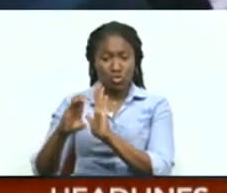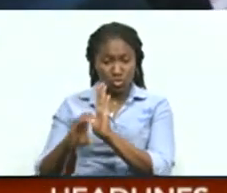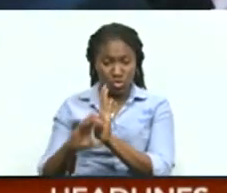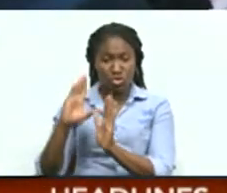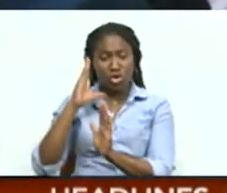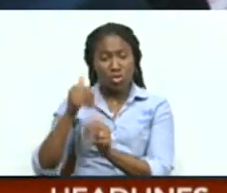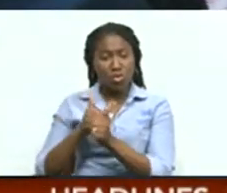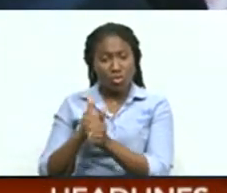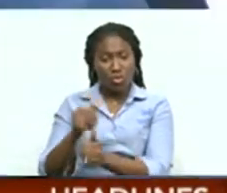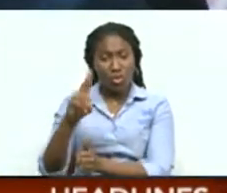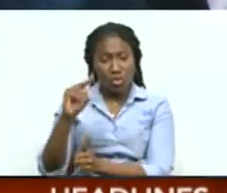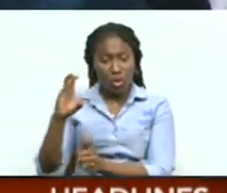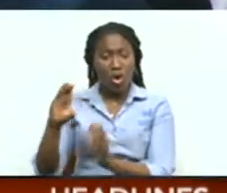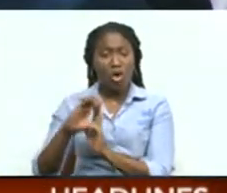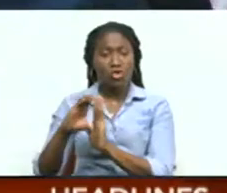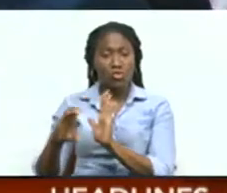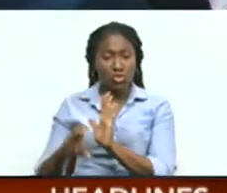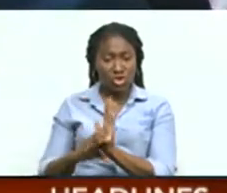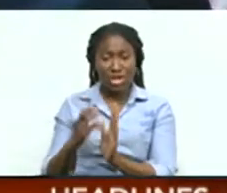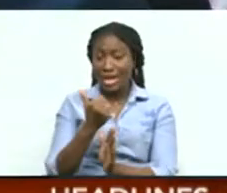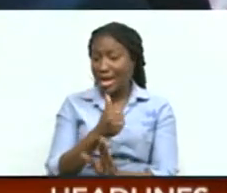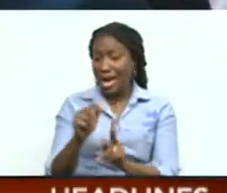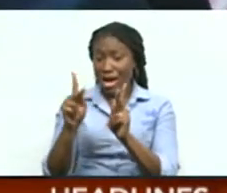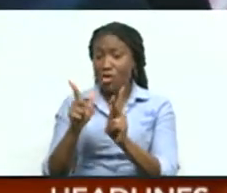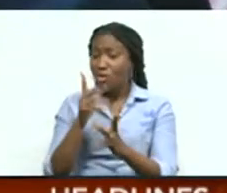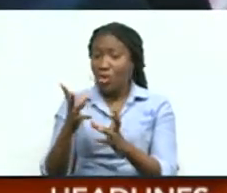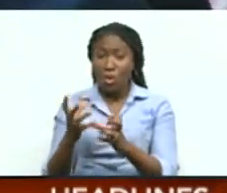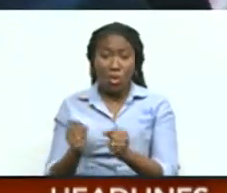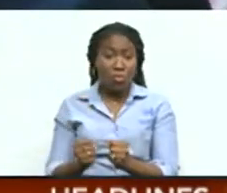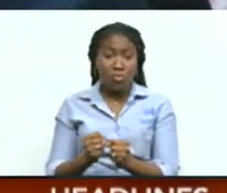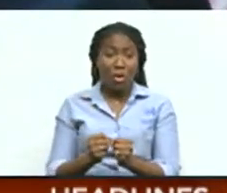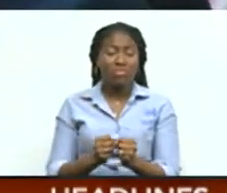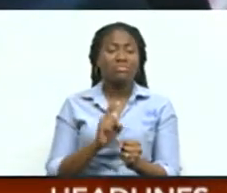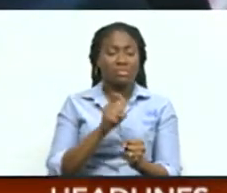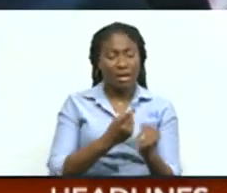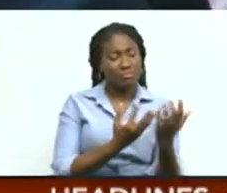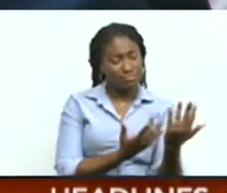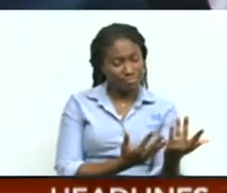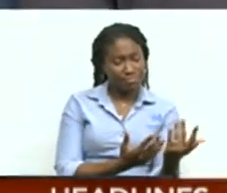party's constitution, and anyone who wants to jump the gun will wait their turn.